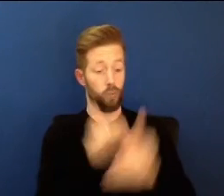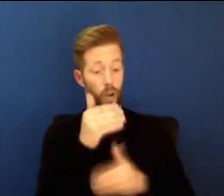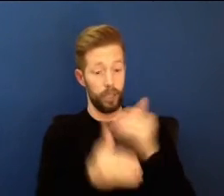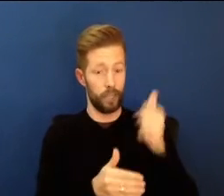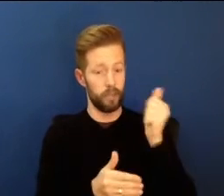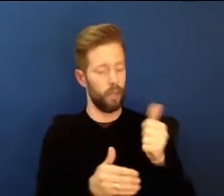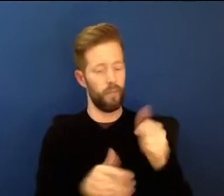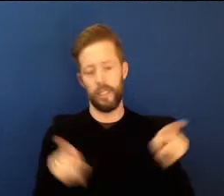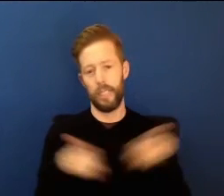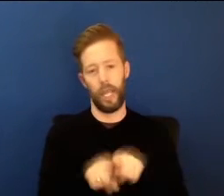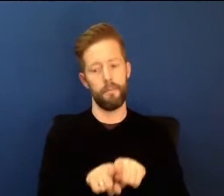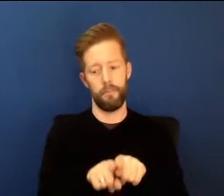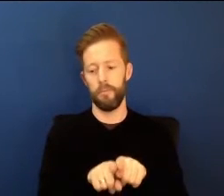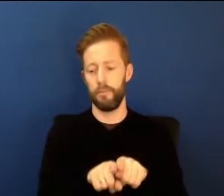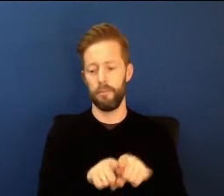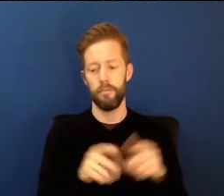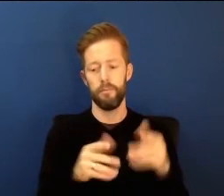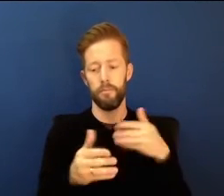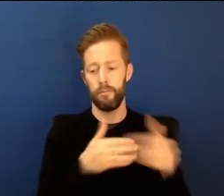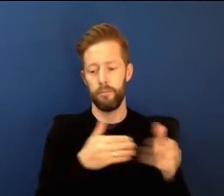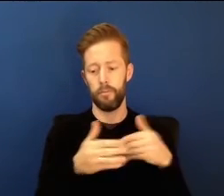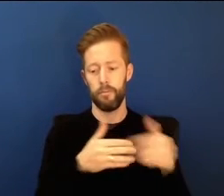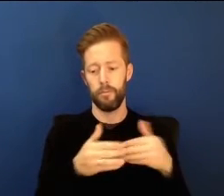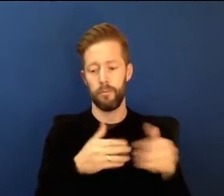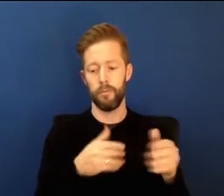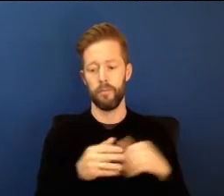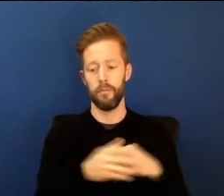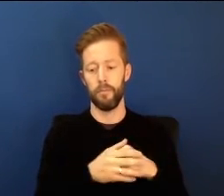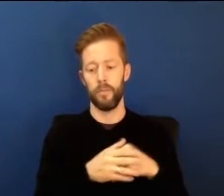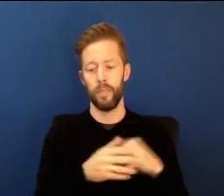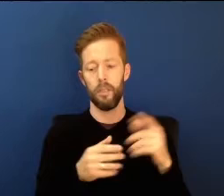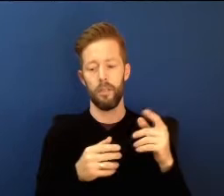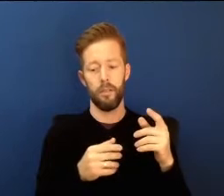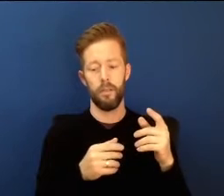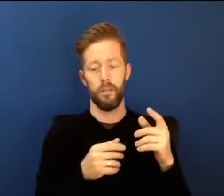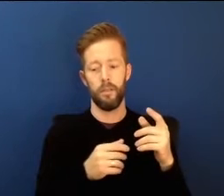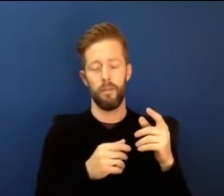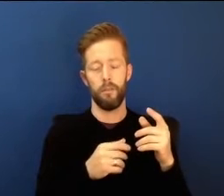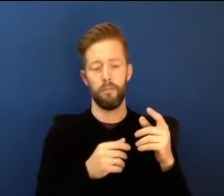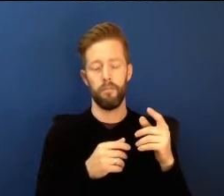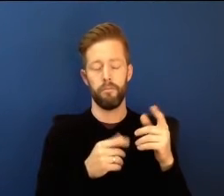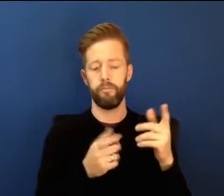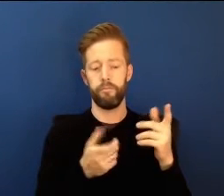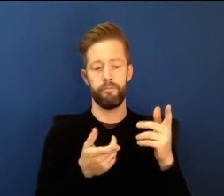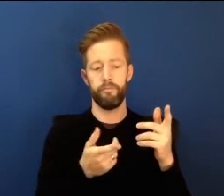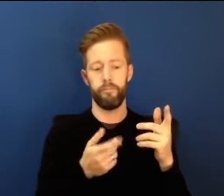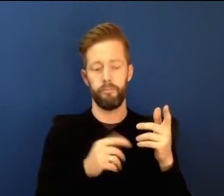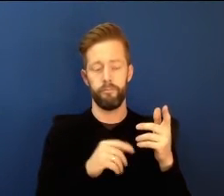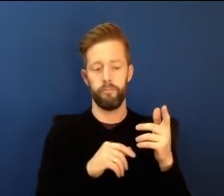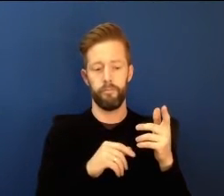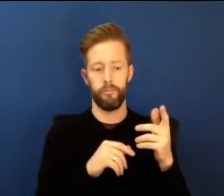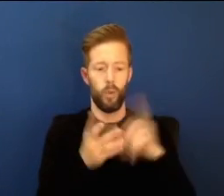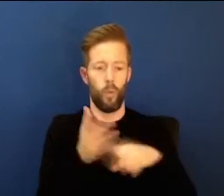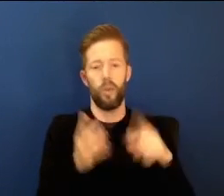process is still the same, regardless of what age group you're talking about.